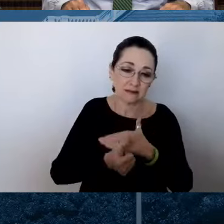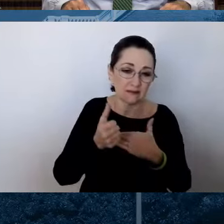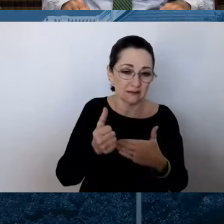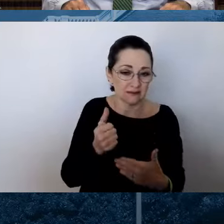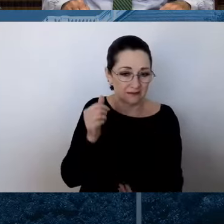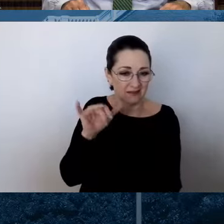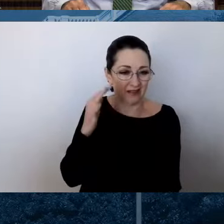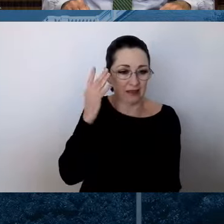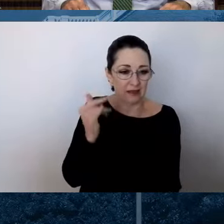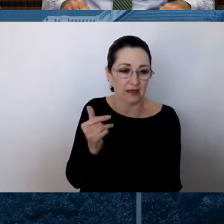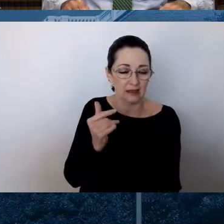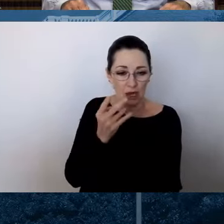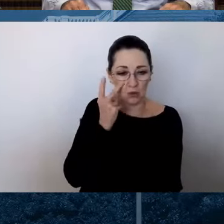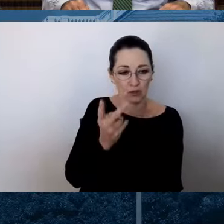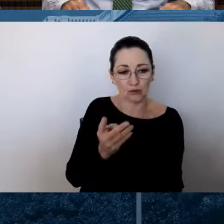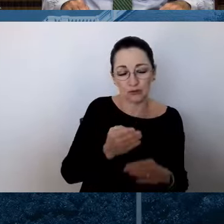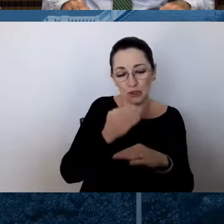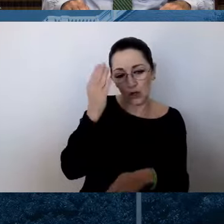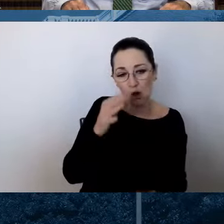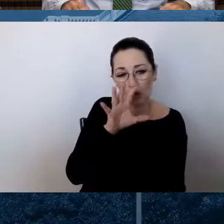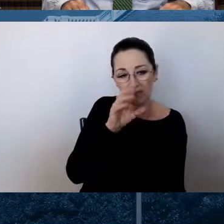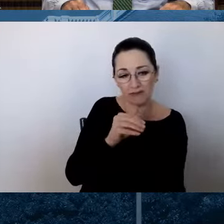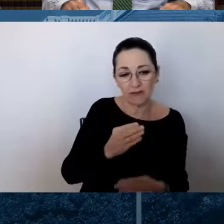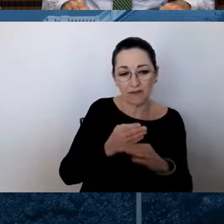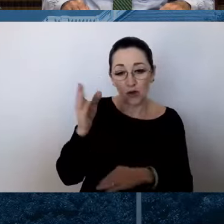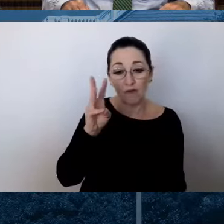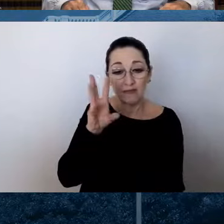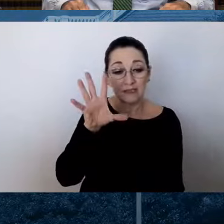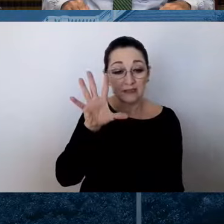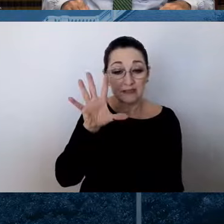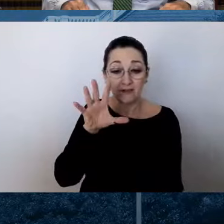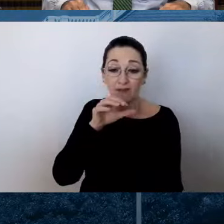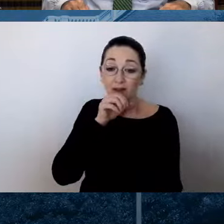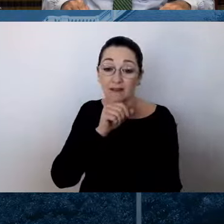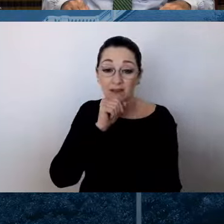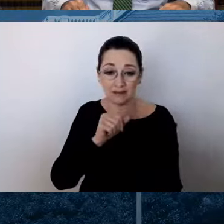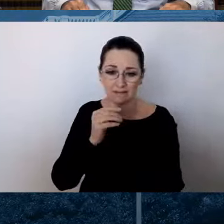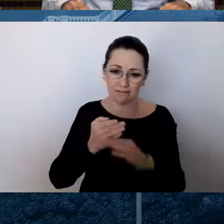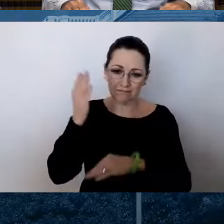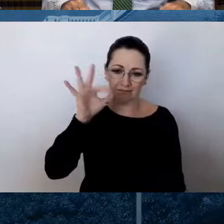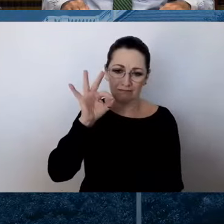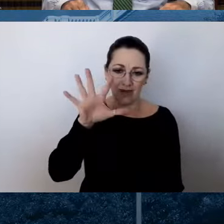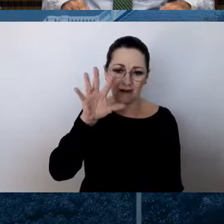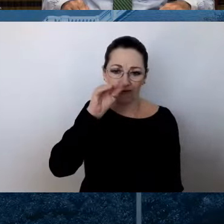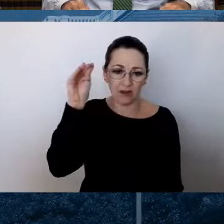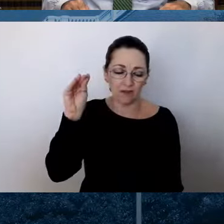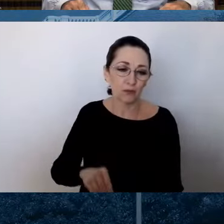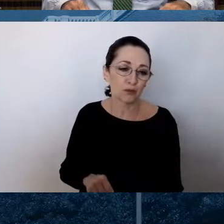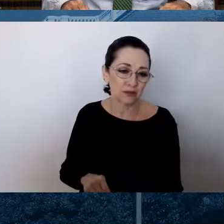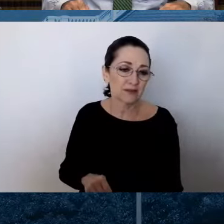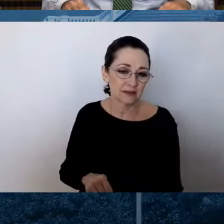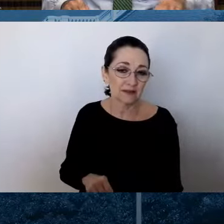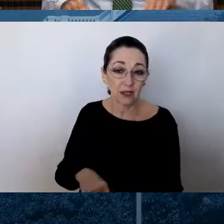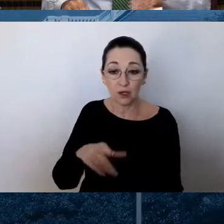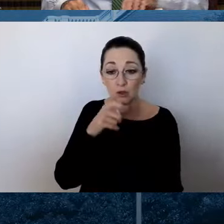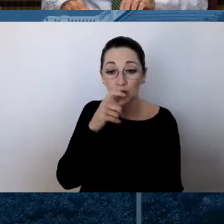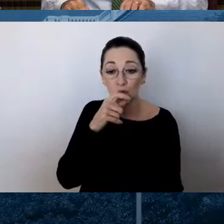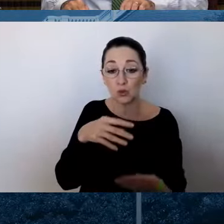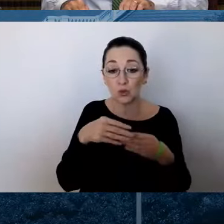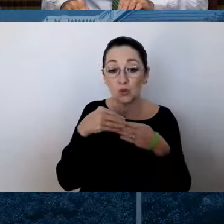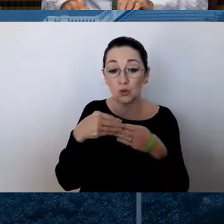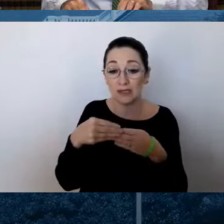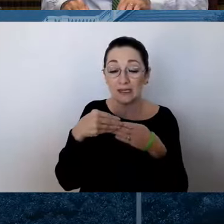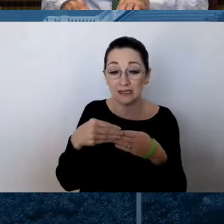rates over 90%, and the leading county there over 65